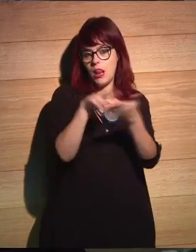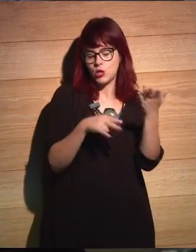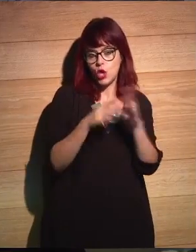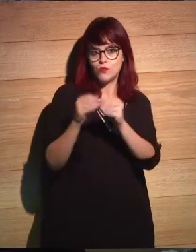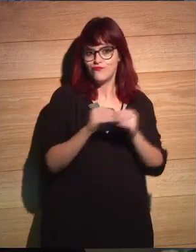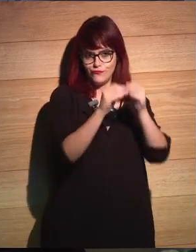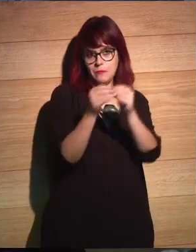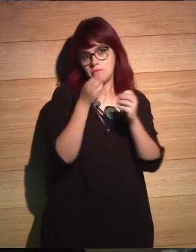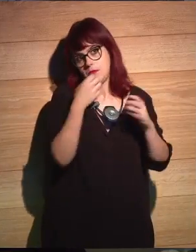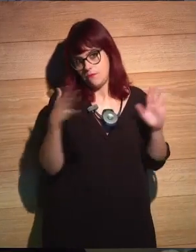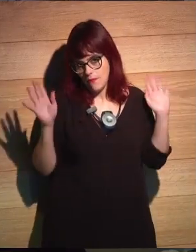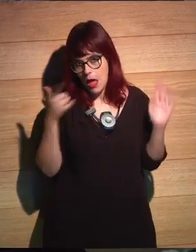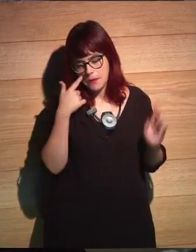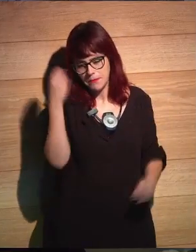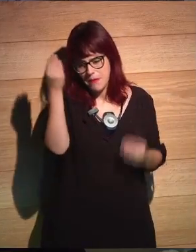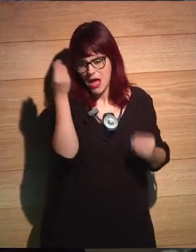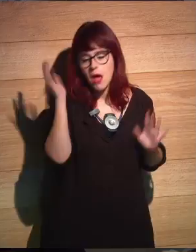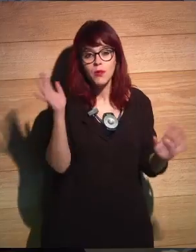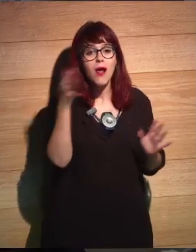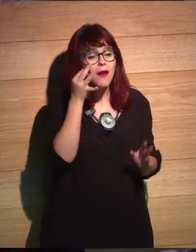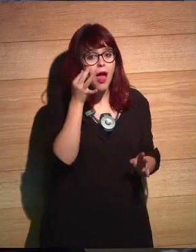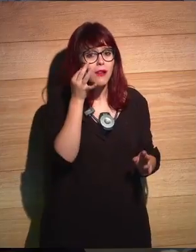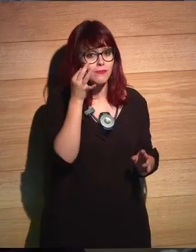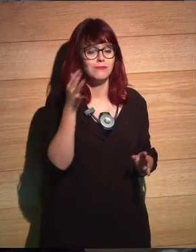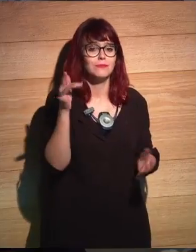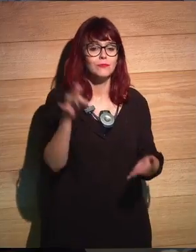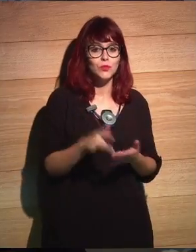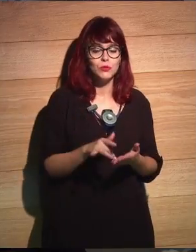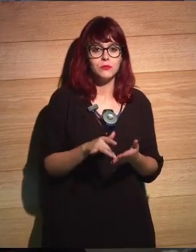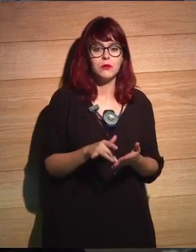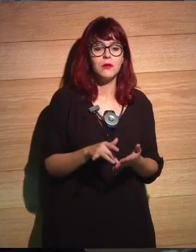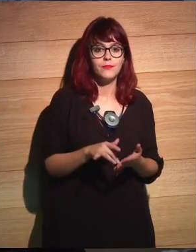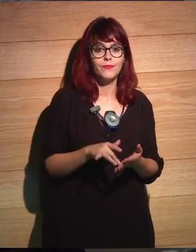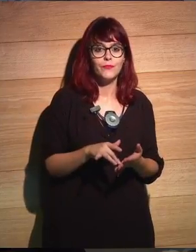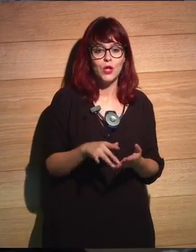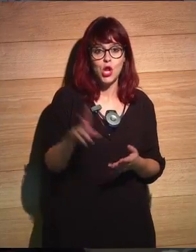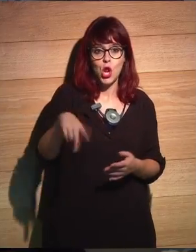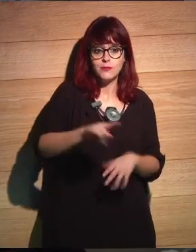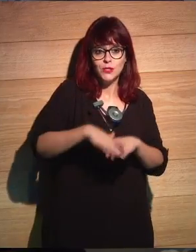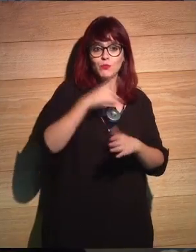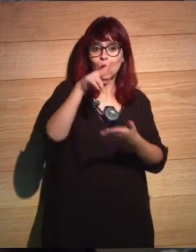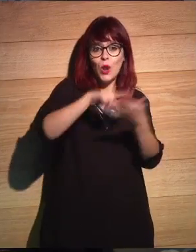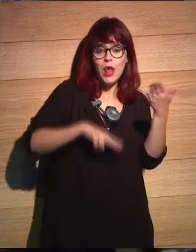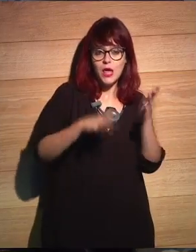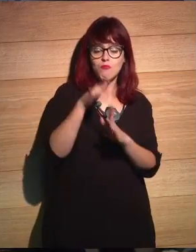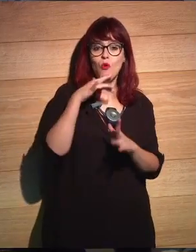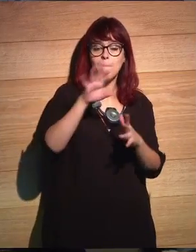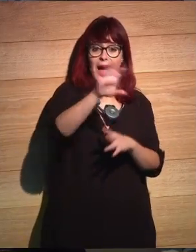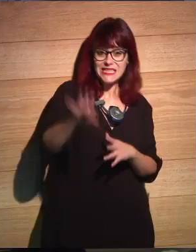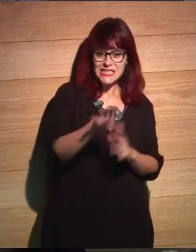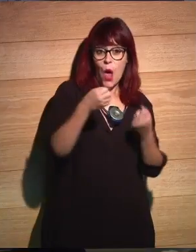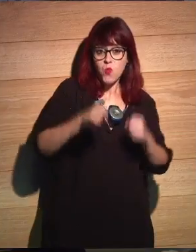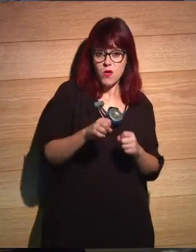are readers, and that the majority of us are readers. But the truth is that